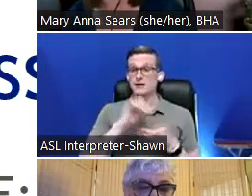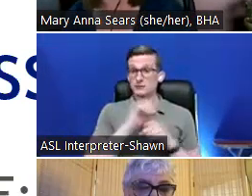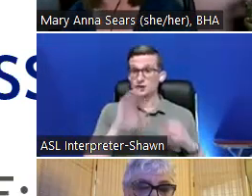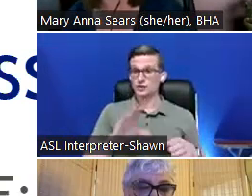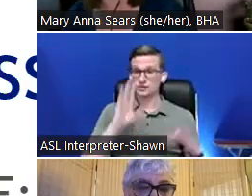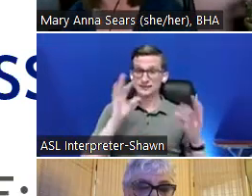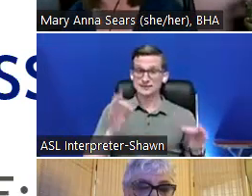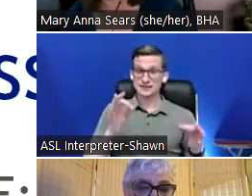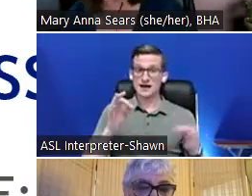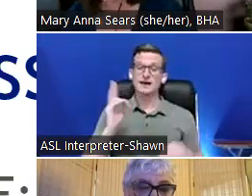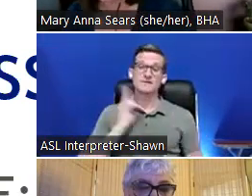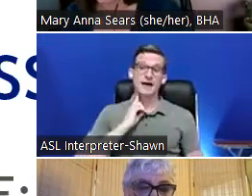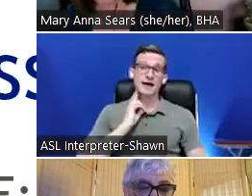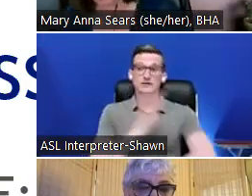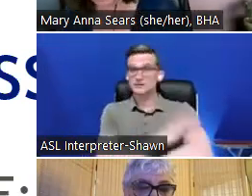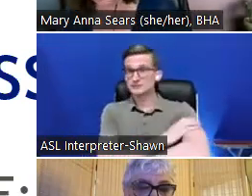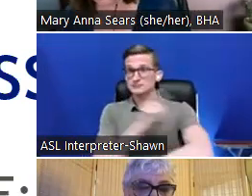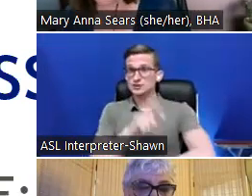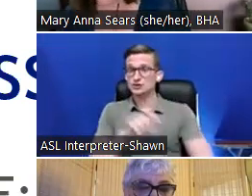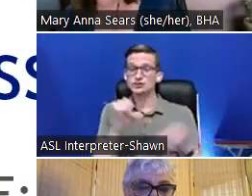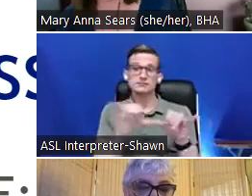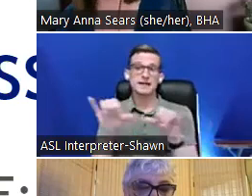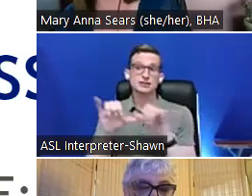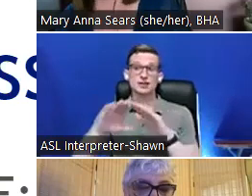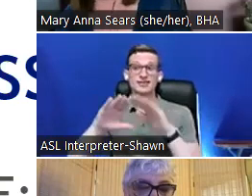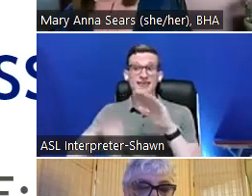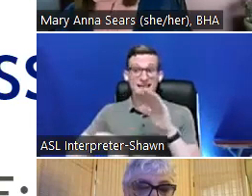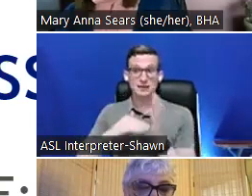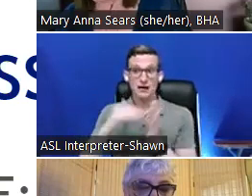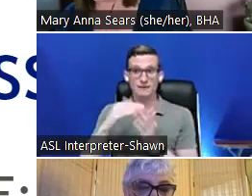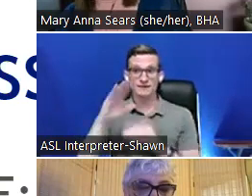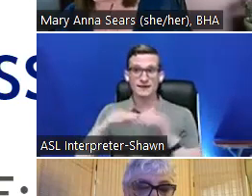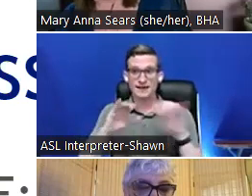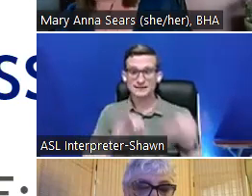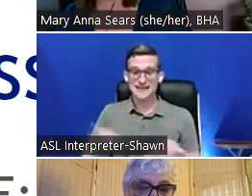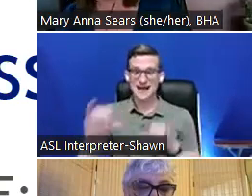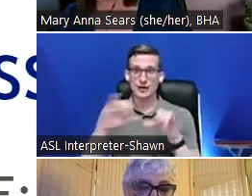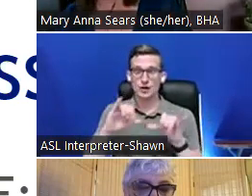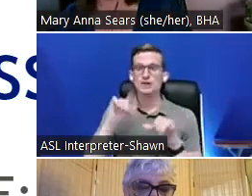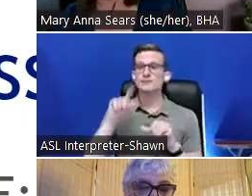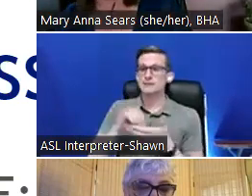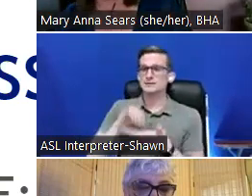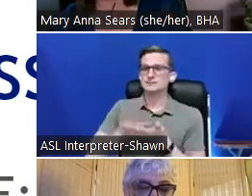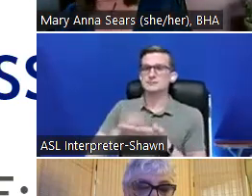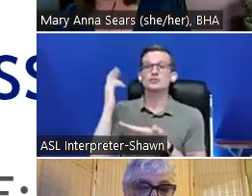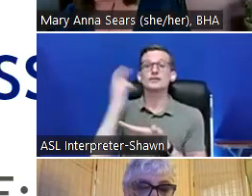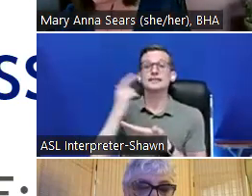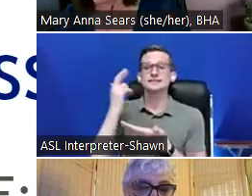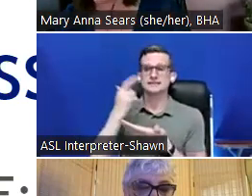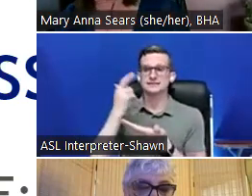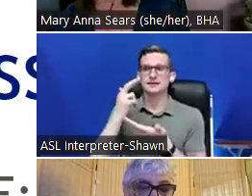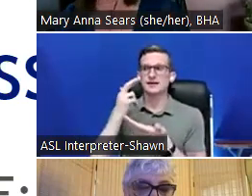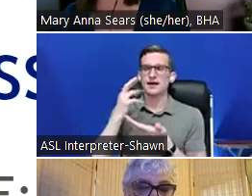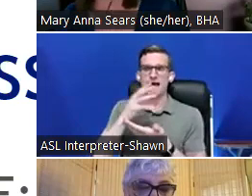at a frequency that is less than the minimum standard that is noted, that the rationale must be documented, and that is within their scope of practice to make